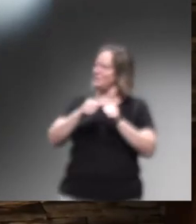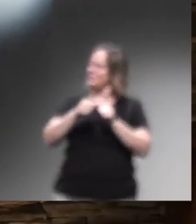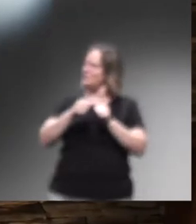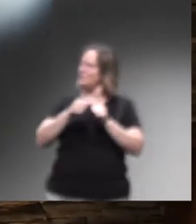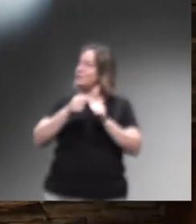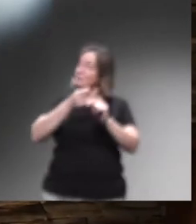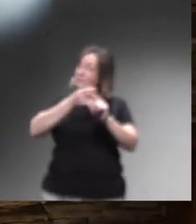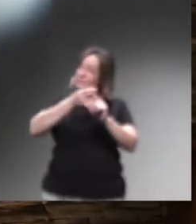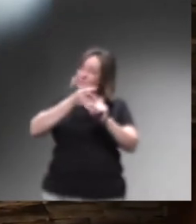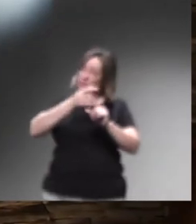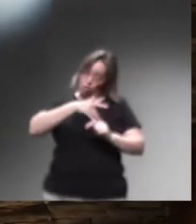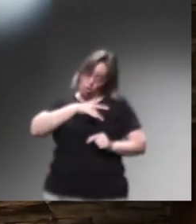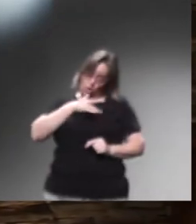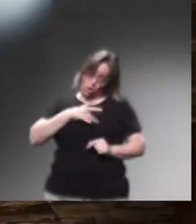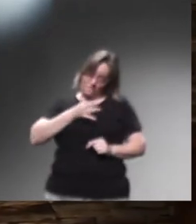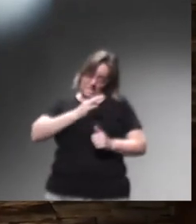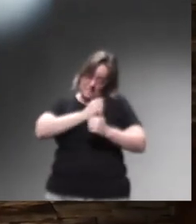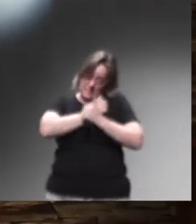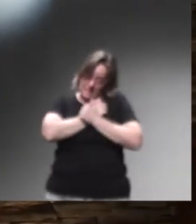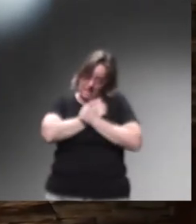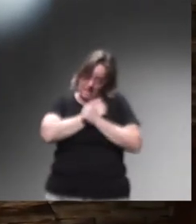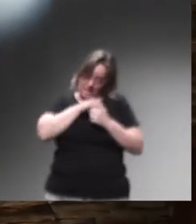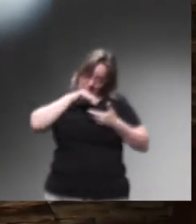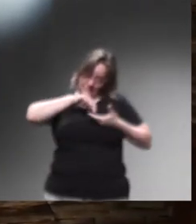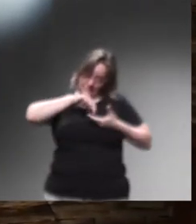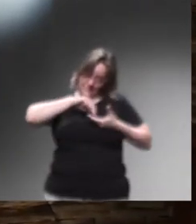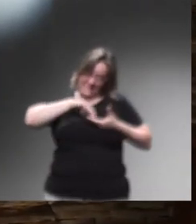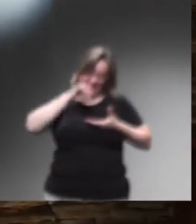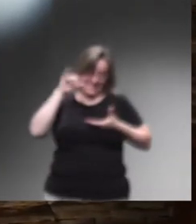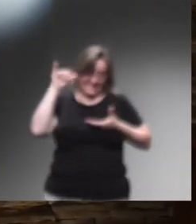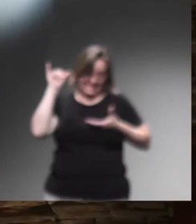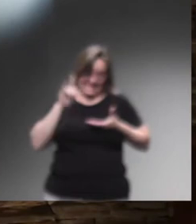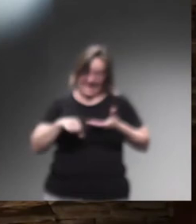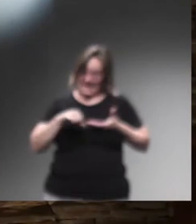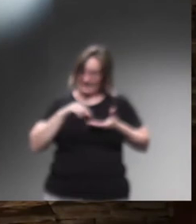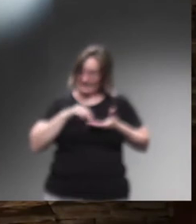the very natural outpicturing of that